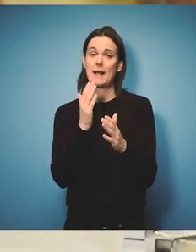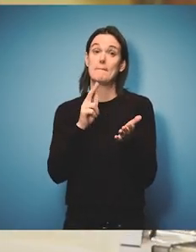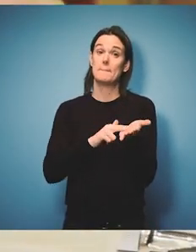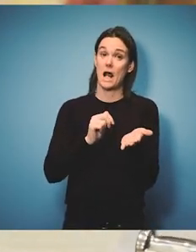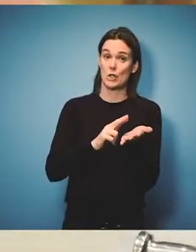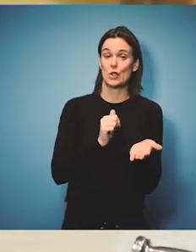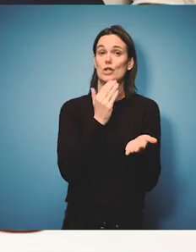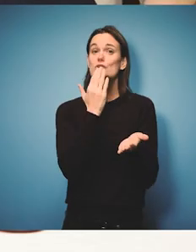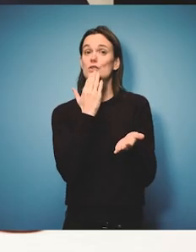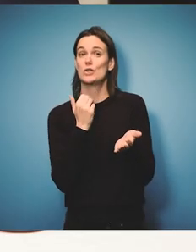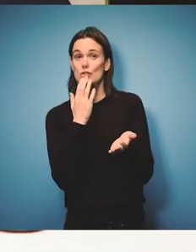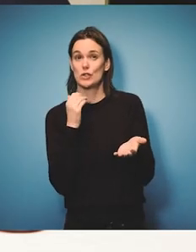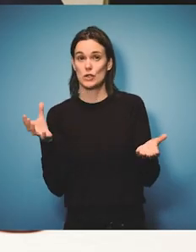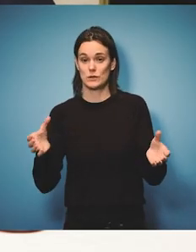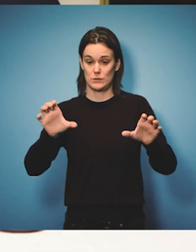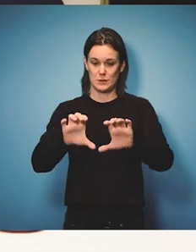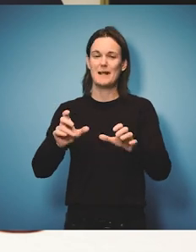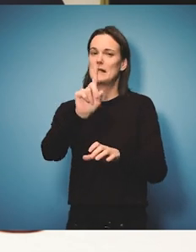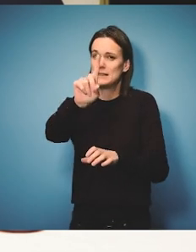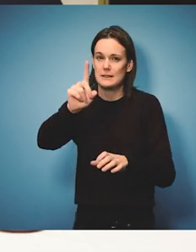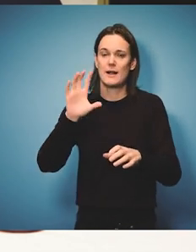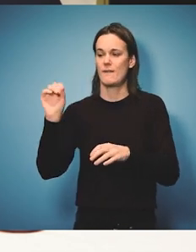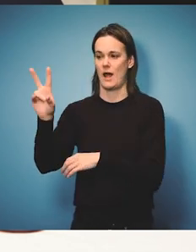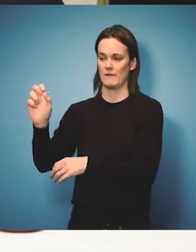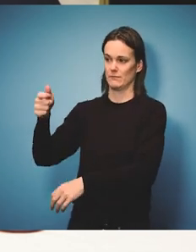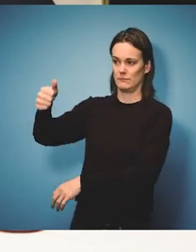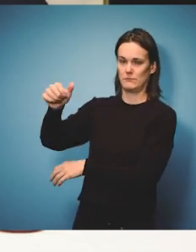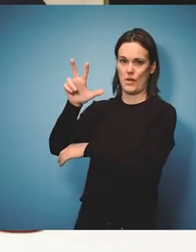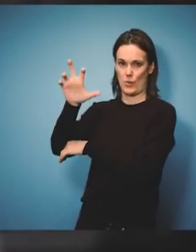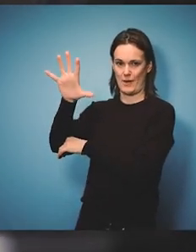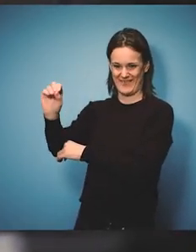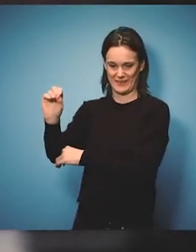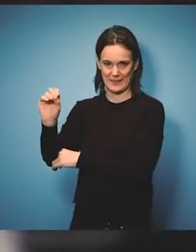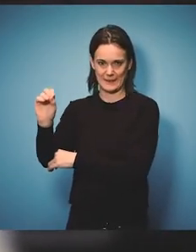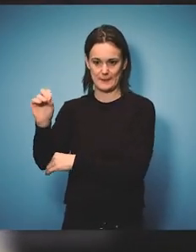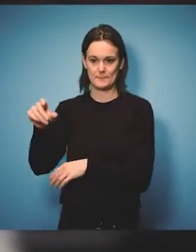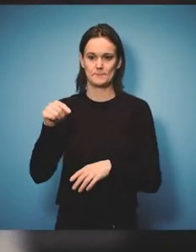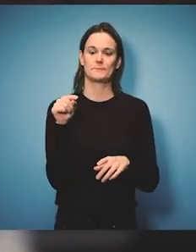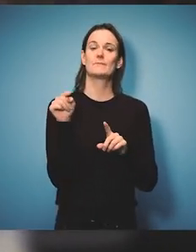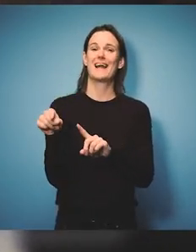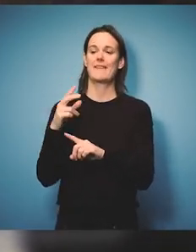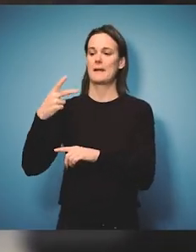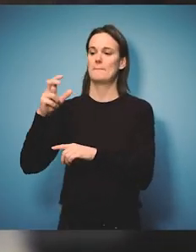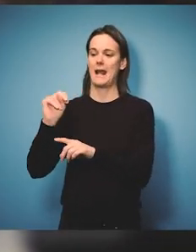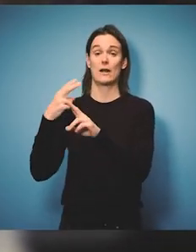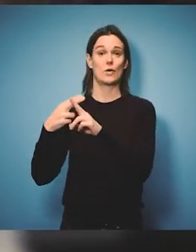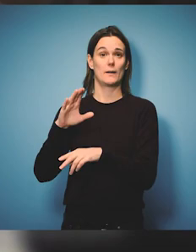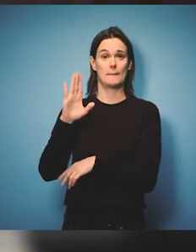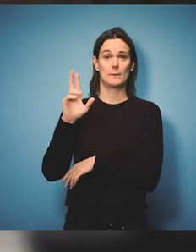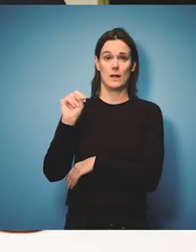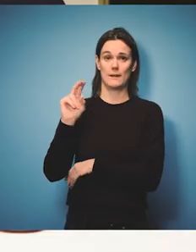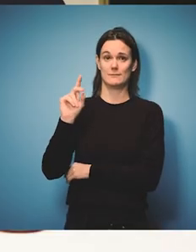butter and sugar and we're gonna place it in our KitchenAid. Before we do this, we're gonna set the oven to 350 degrees and we're going